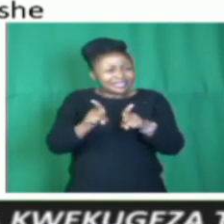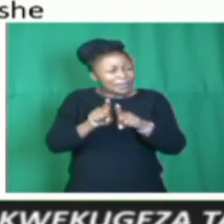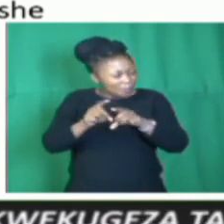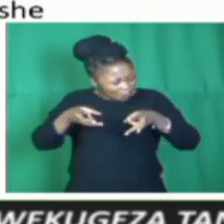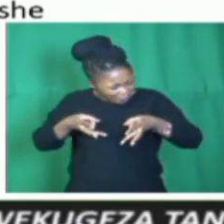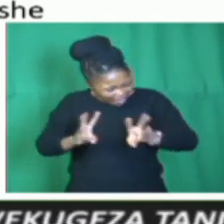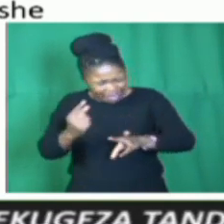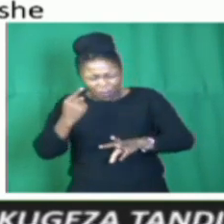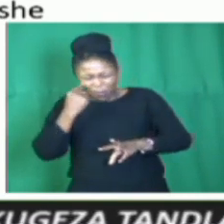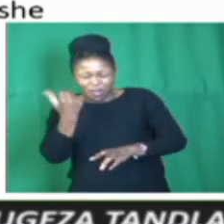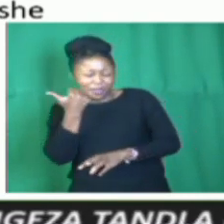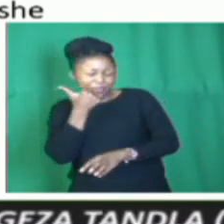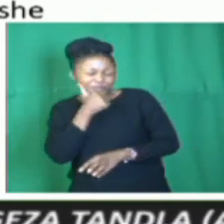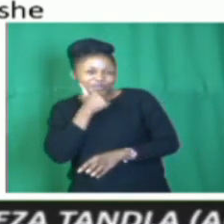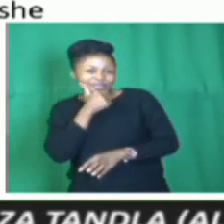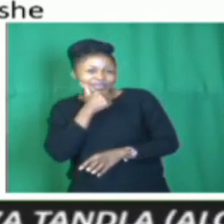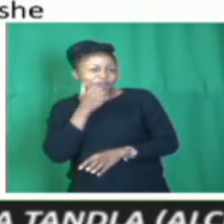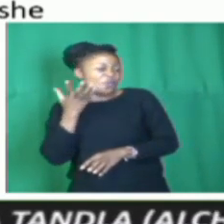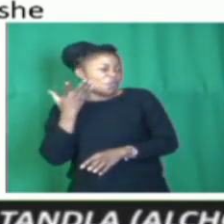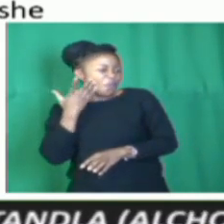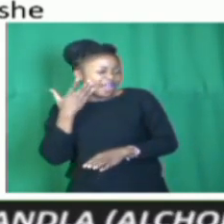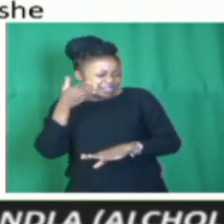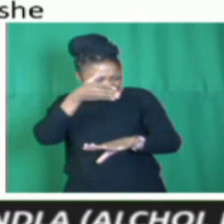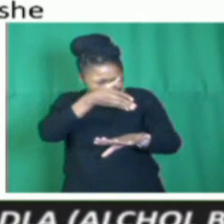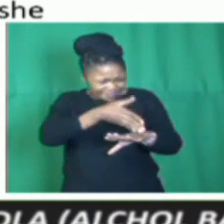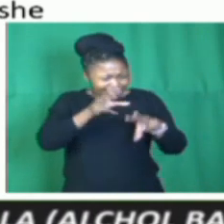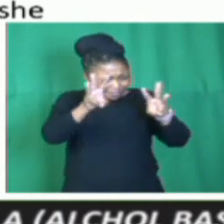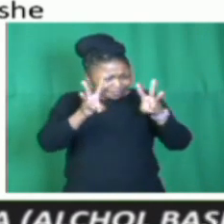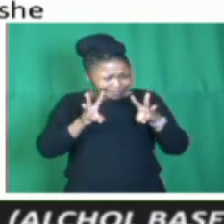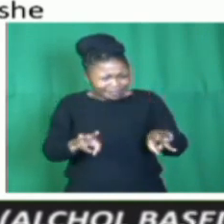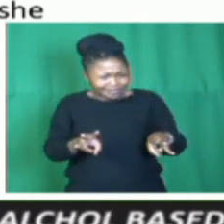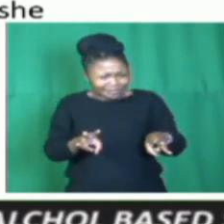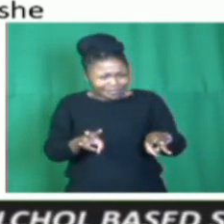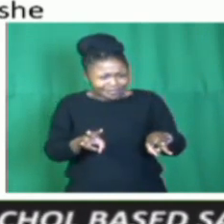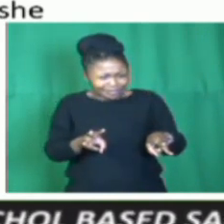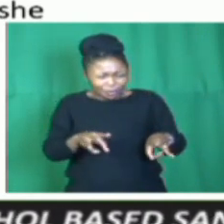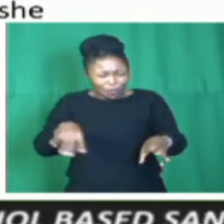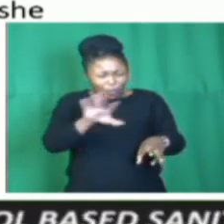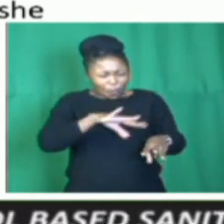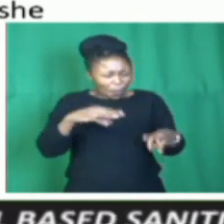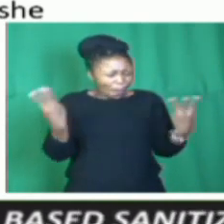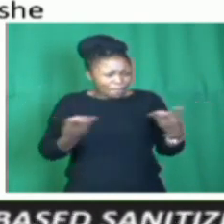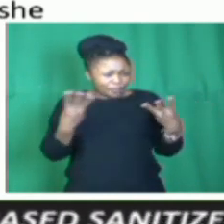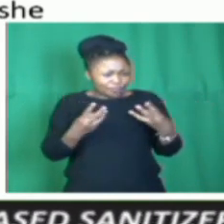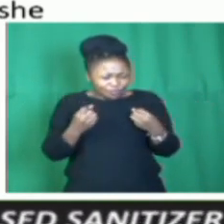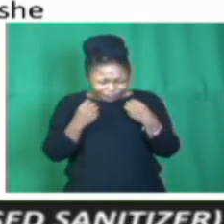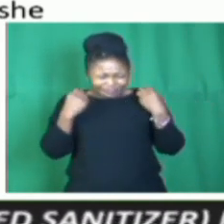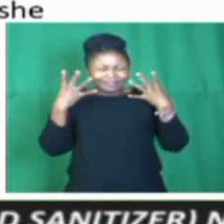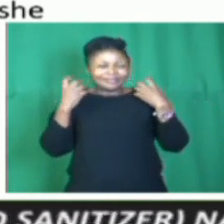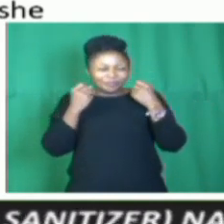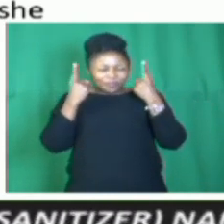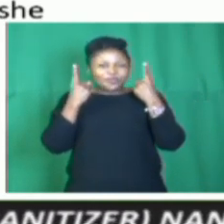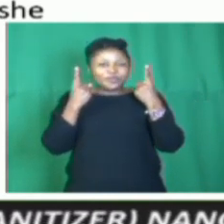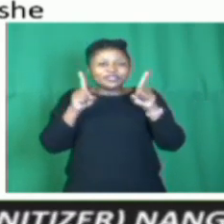beauty. Her presence lights up a room and she exudes confidence. This is a description,